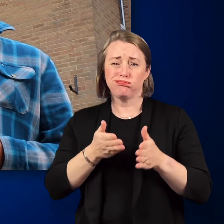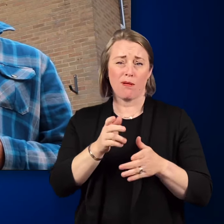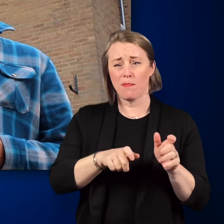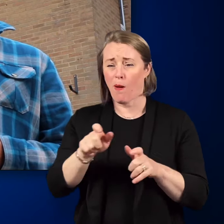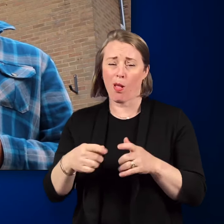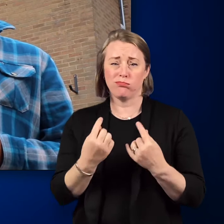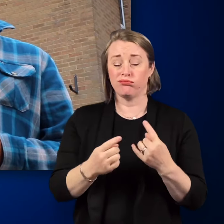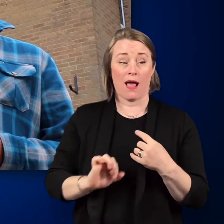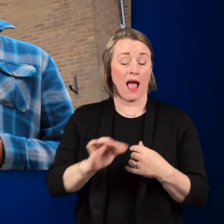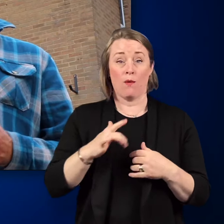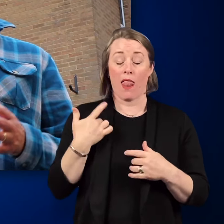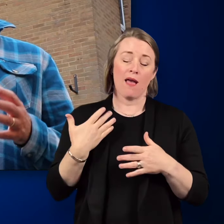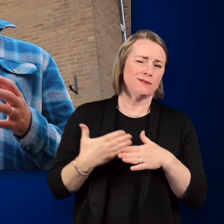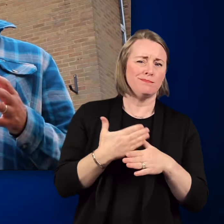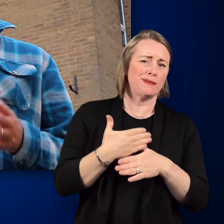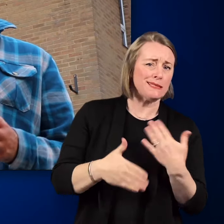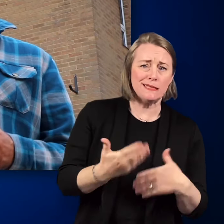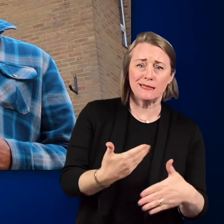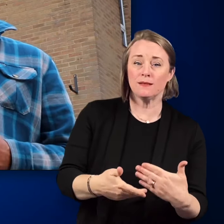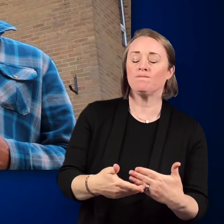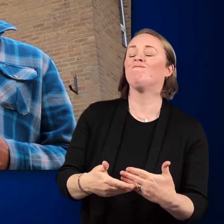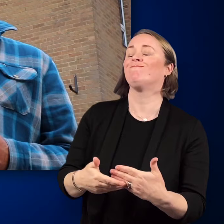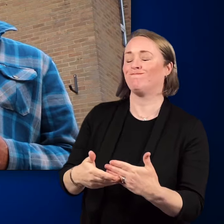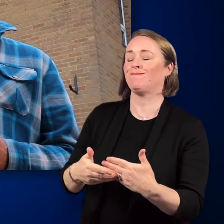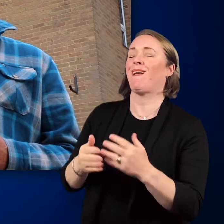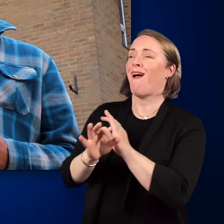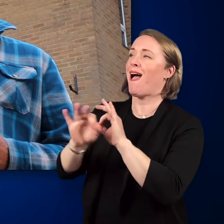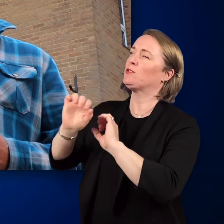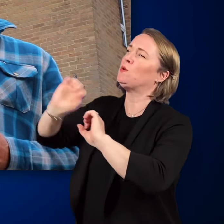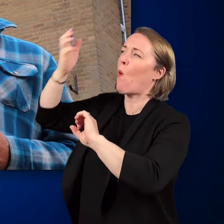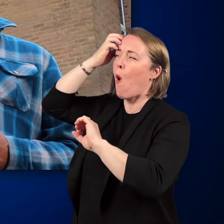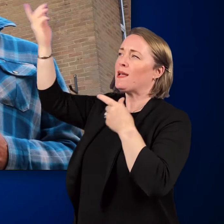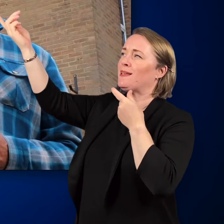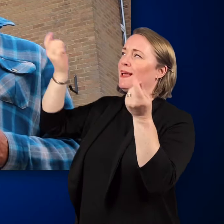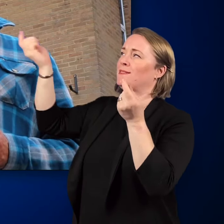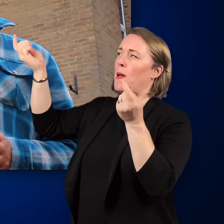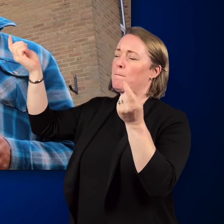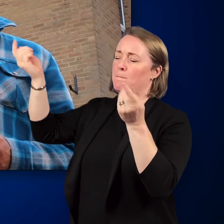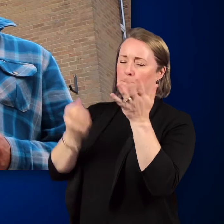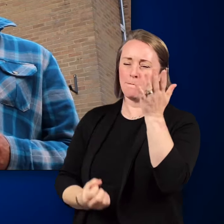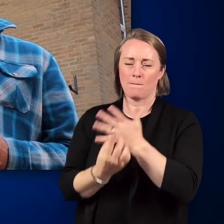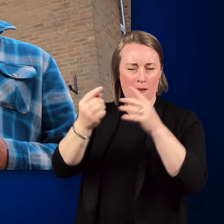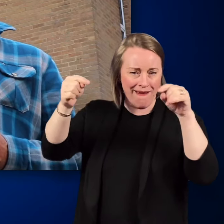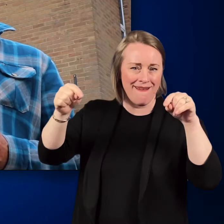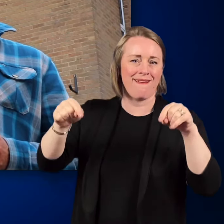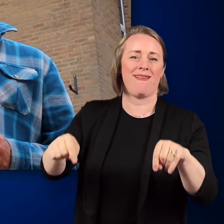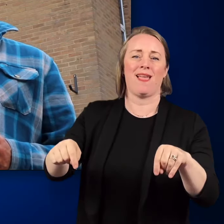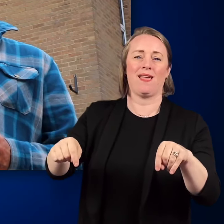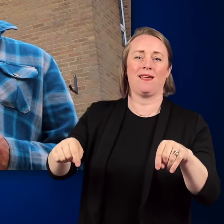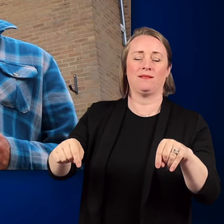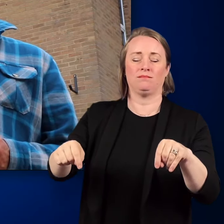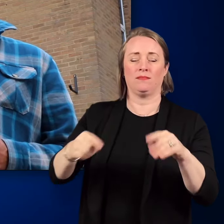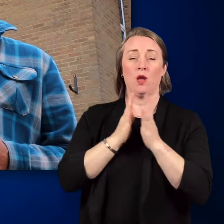lives, we ask that your kingdom would come, May we learn and understand